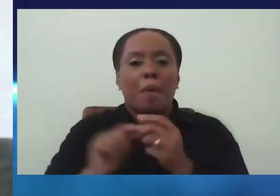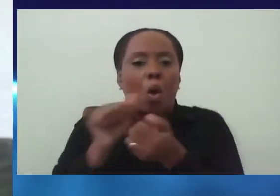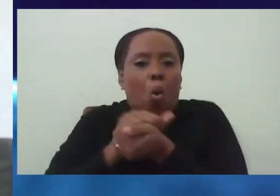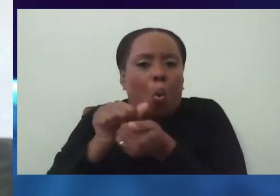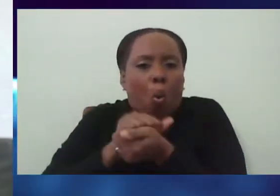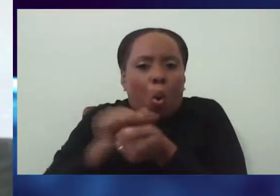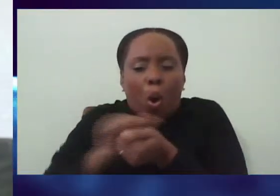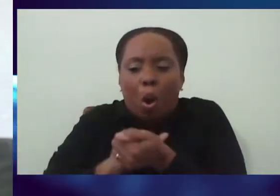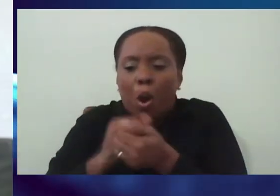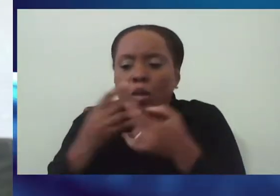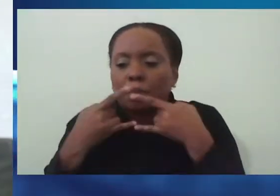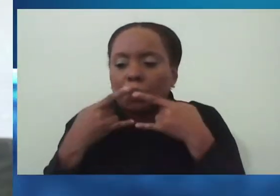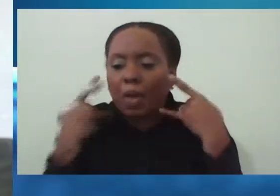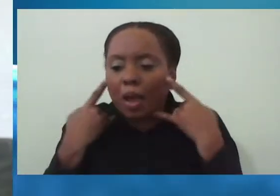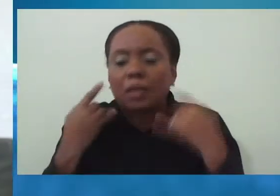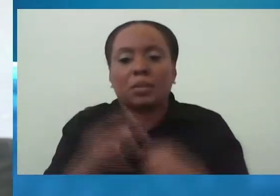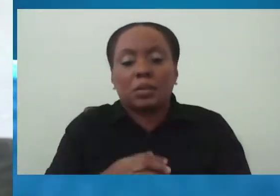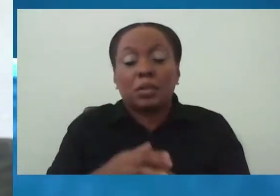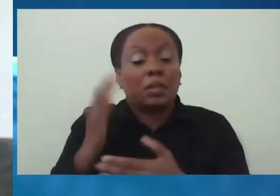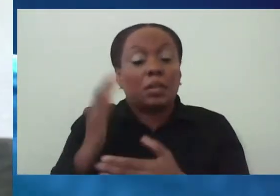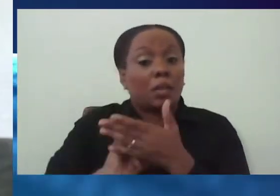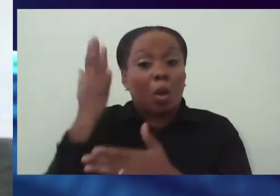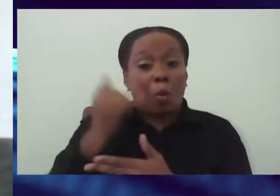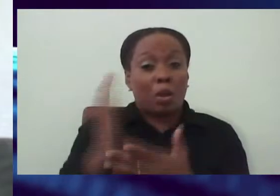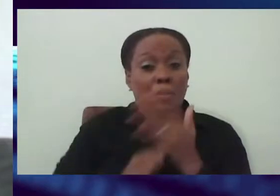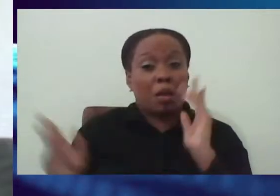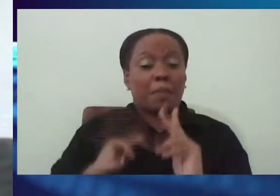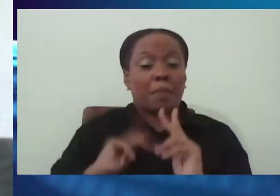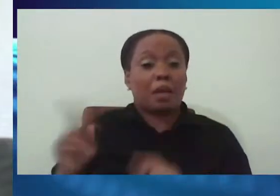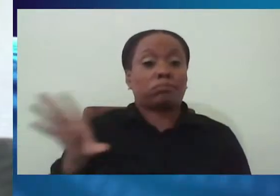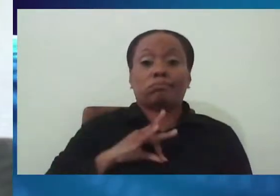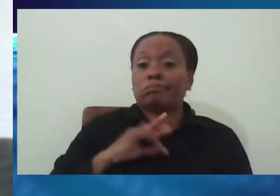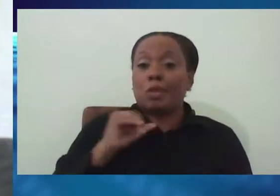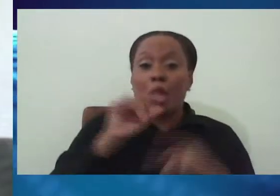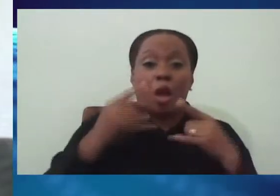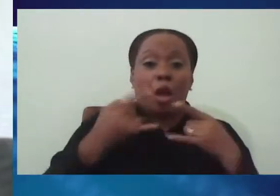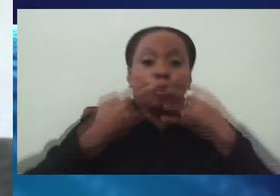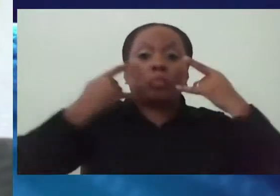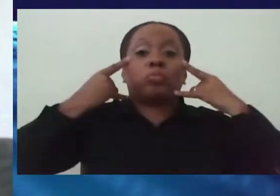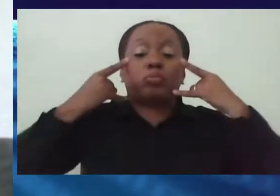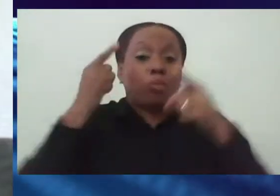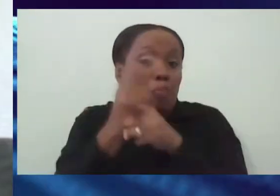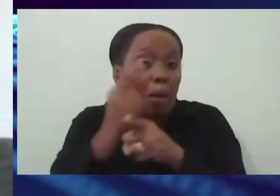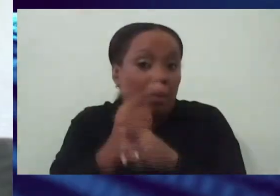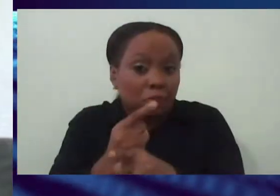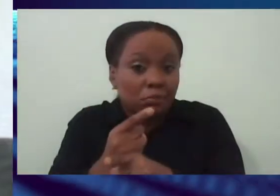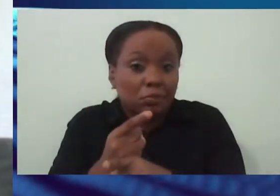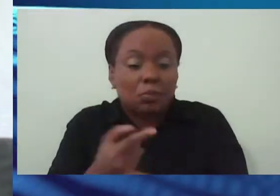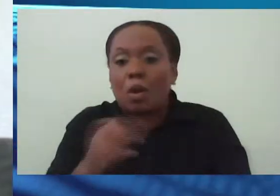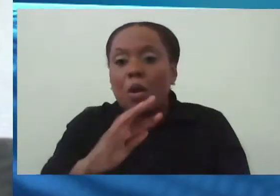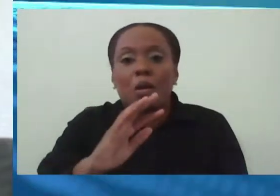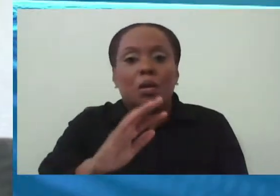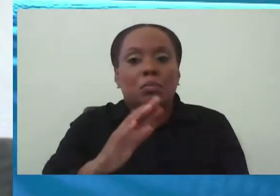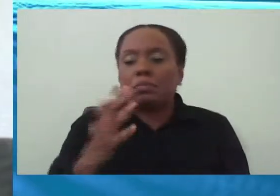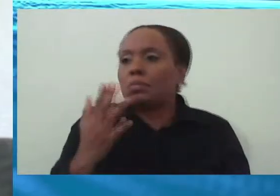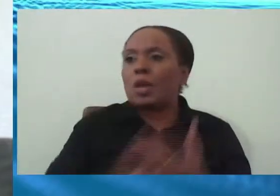why some people are contracting the virus, even though they're wearing